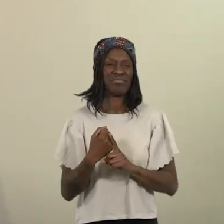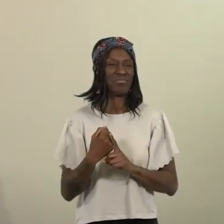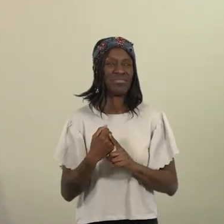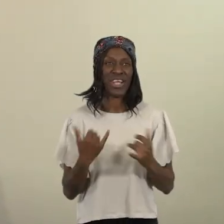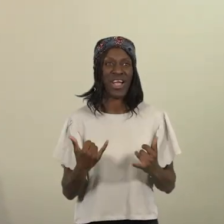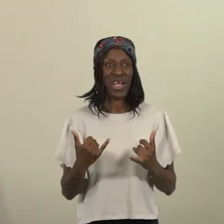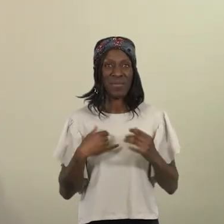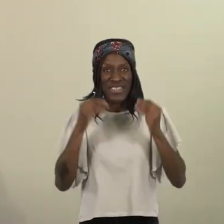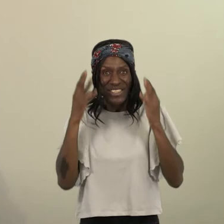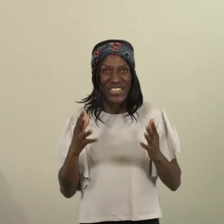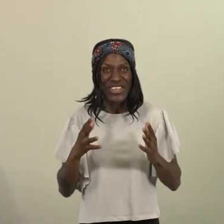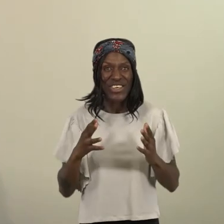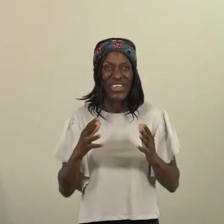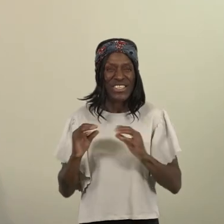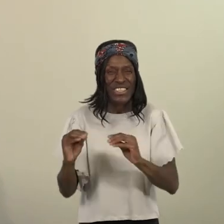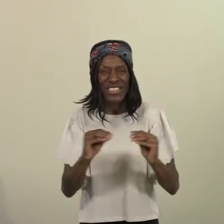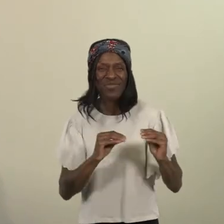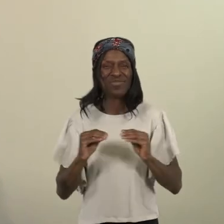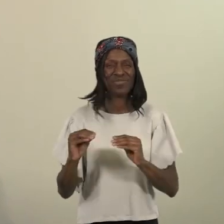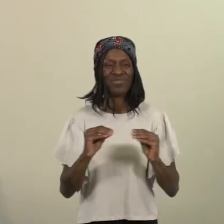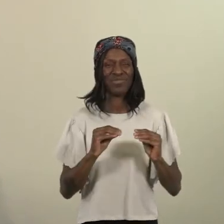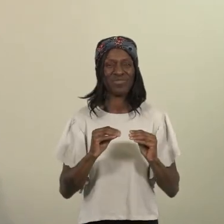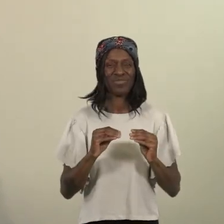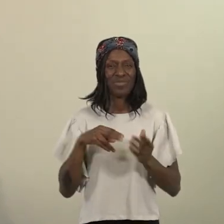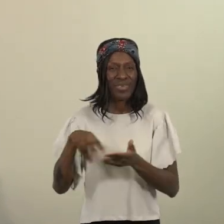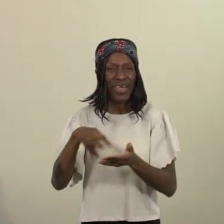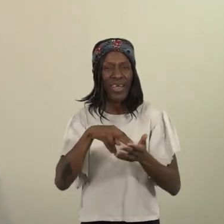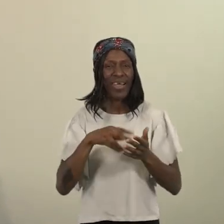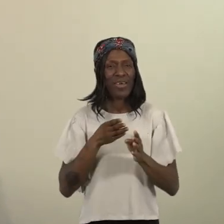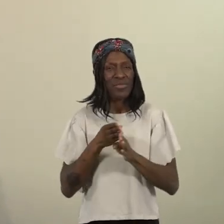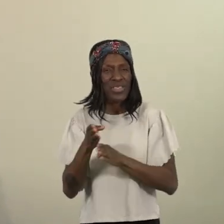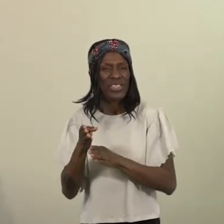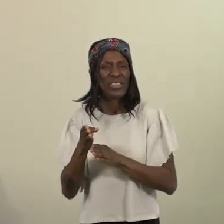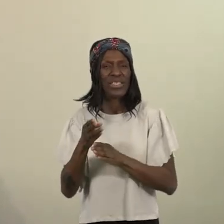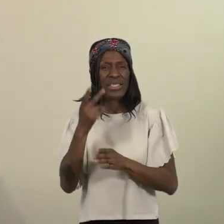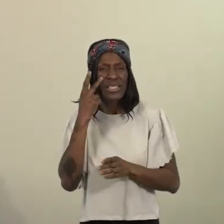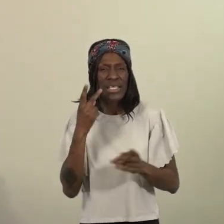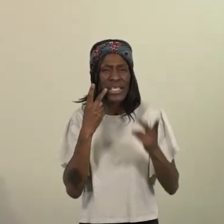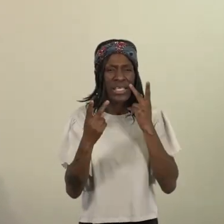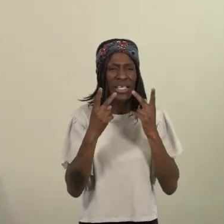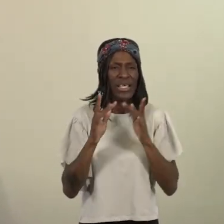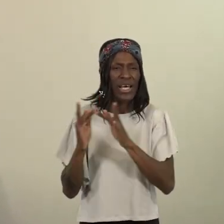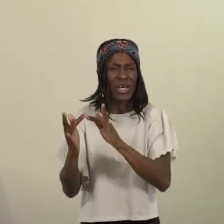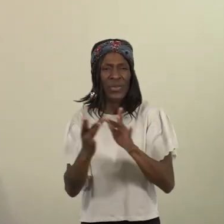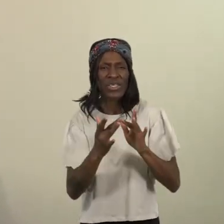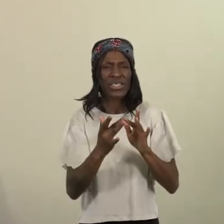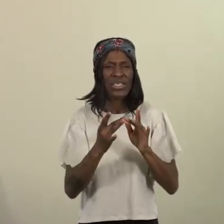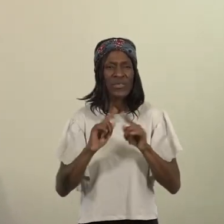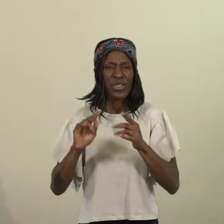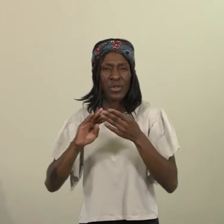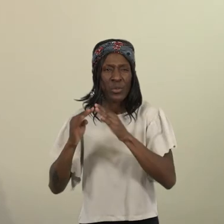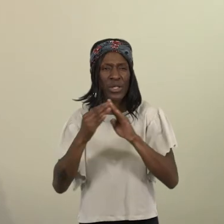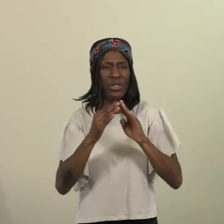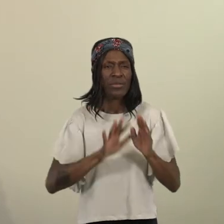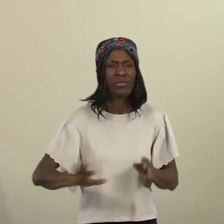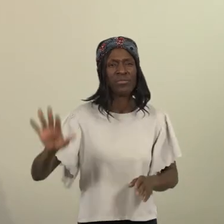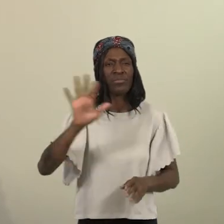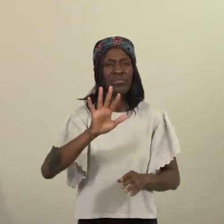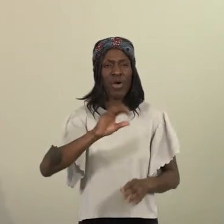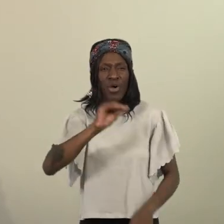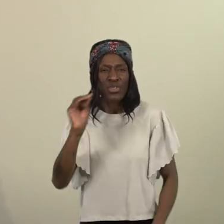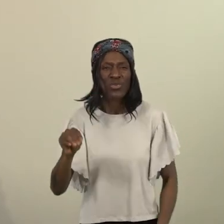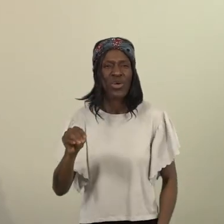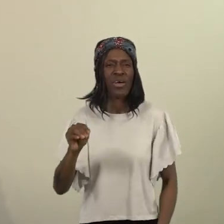impactful. Now, as a teacher and dance partner specialist, I see that the reach and presence of this organization within